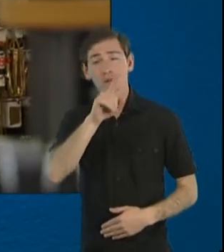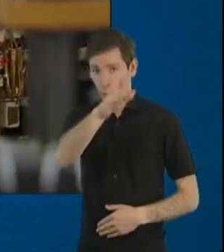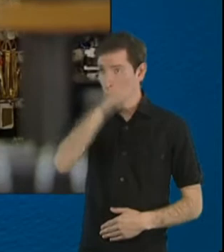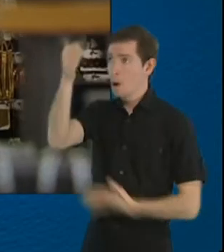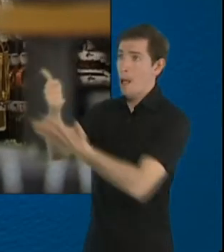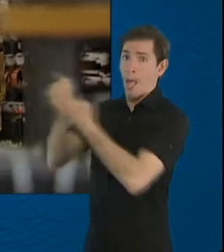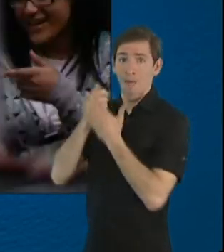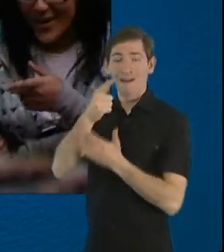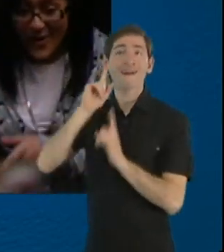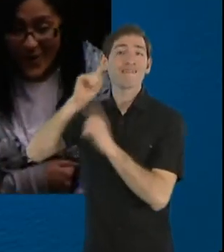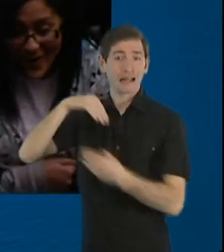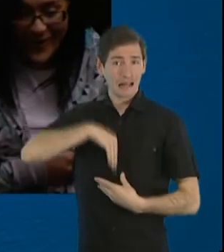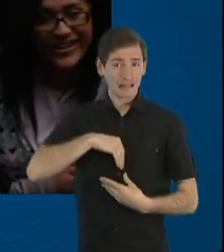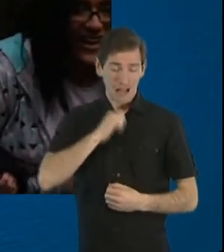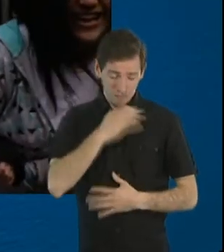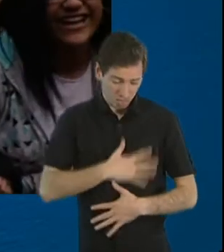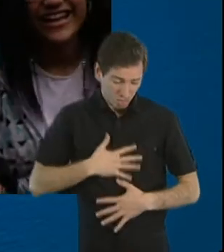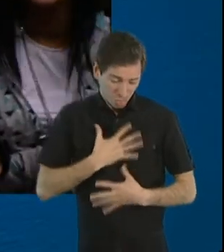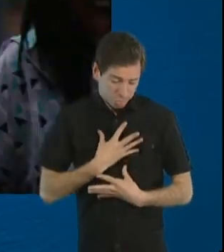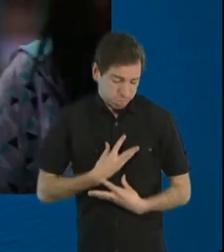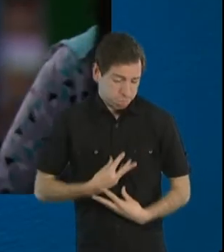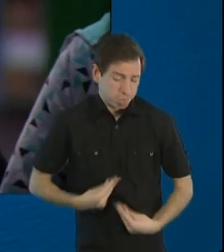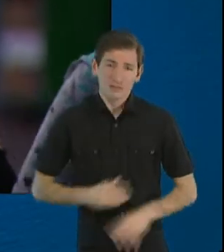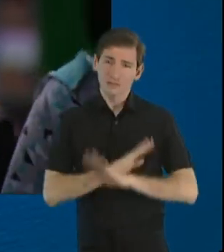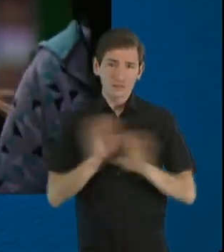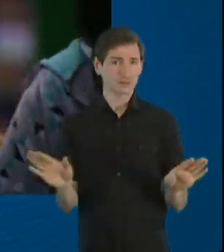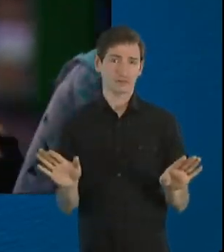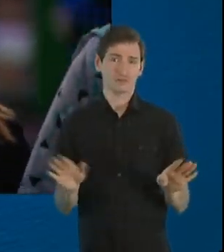help because it's going to end up eating you up.